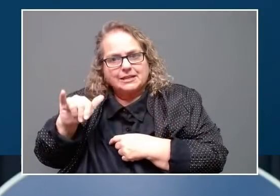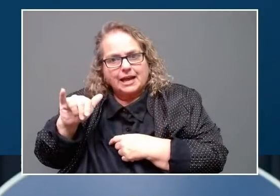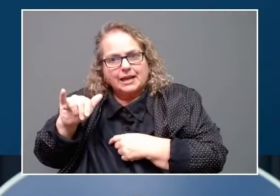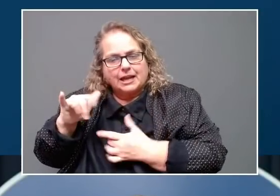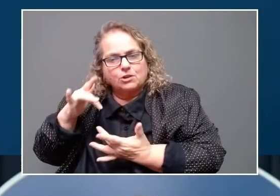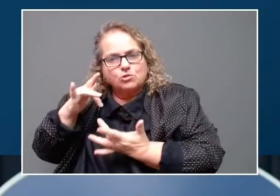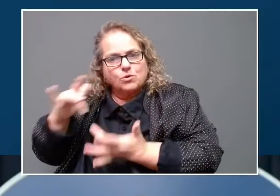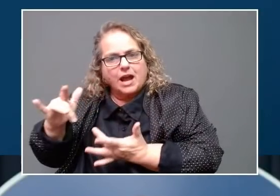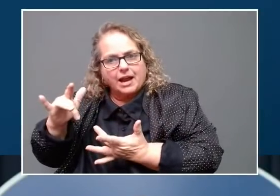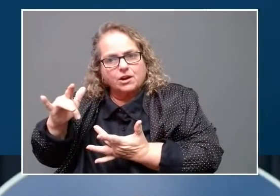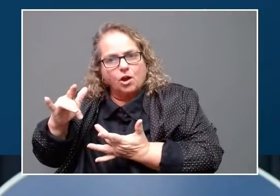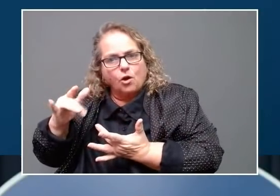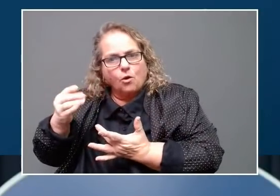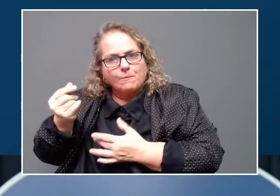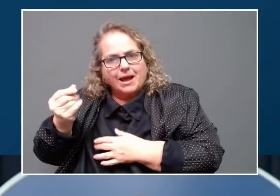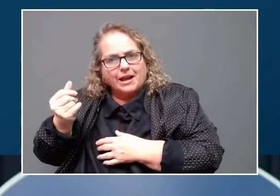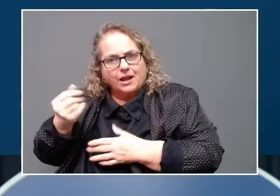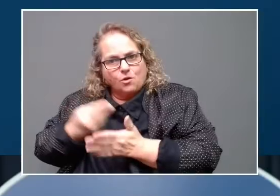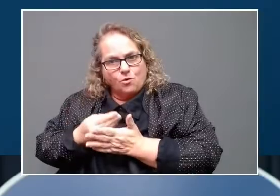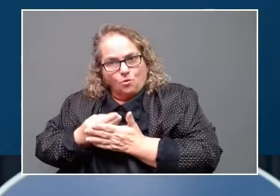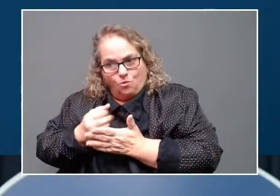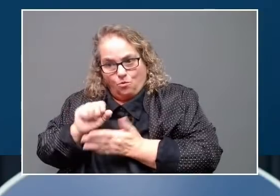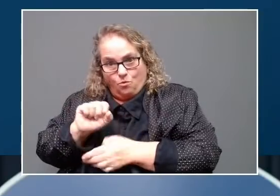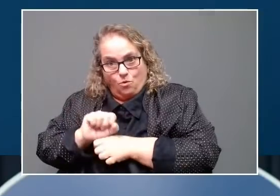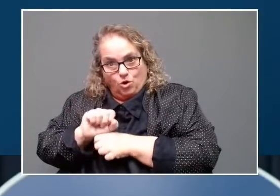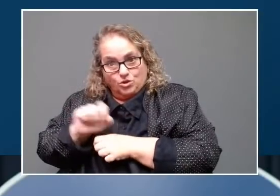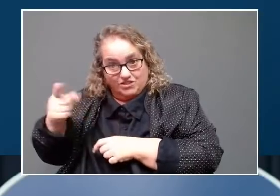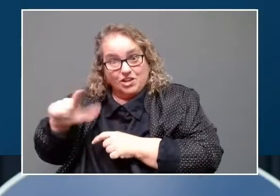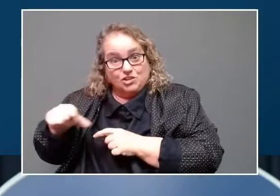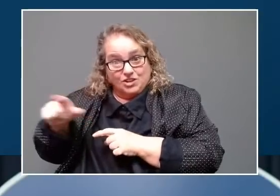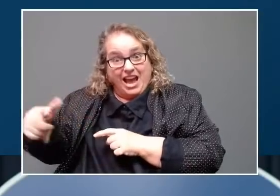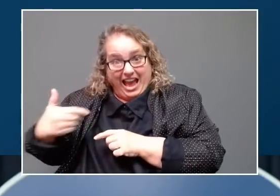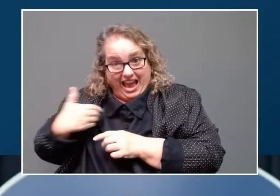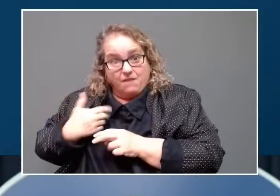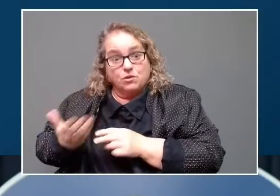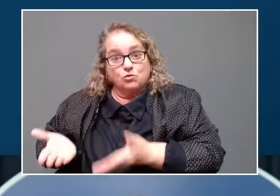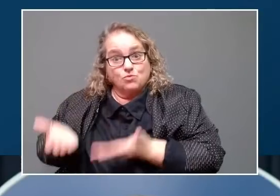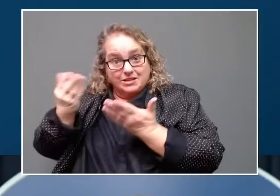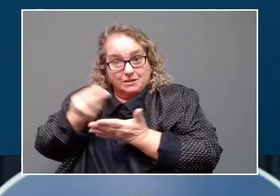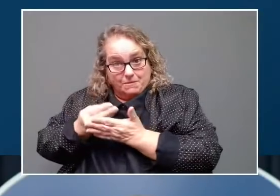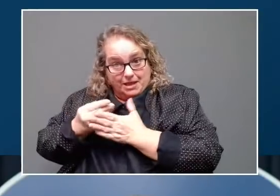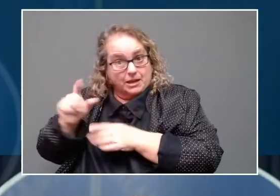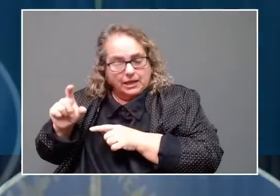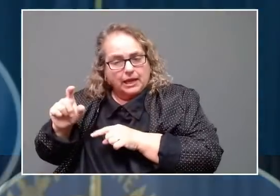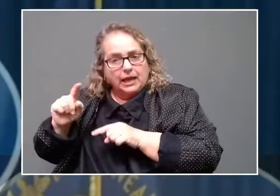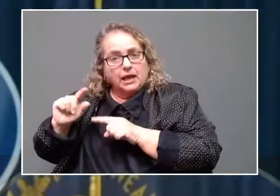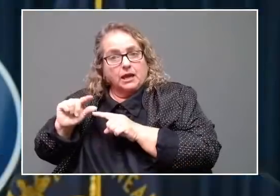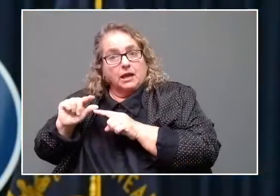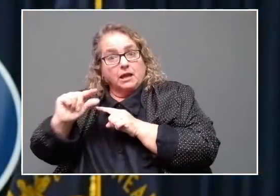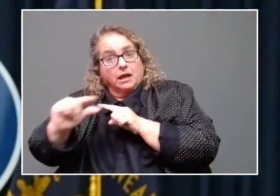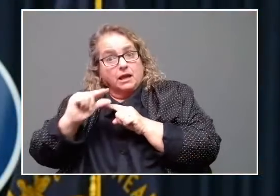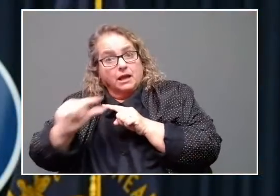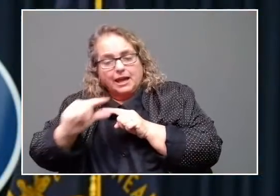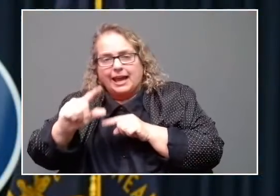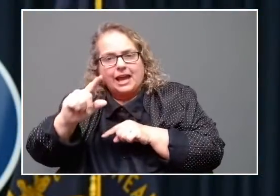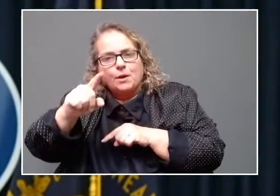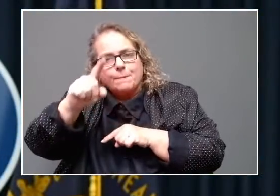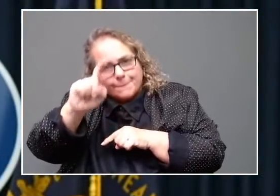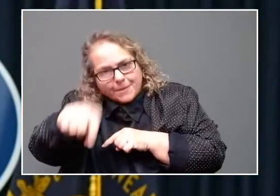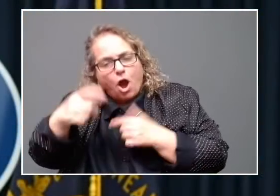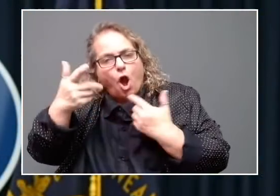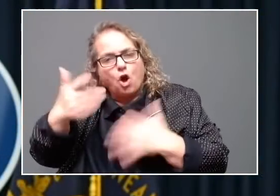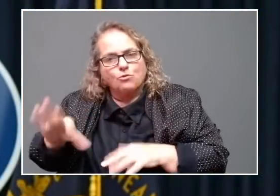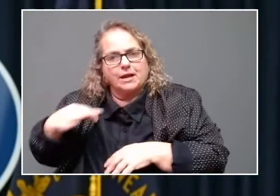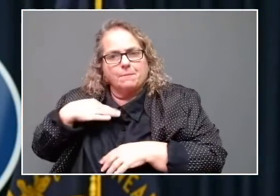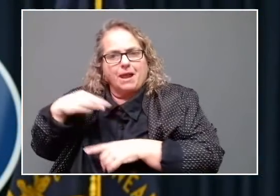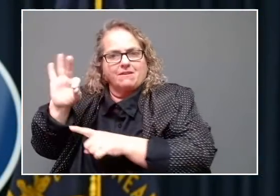works. First, we have finished providing payments to every family that has